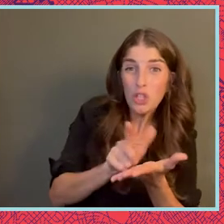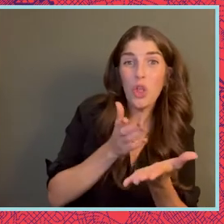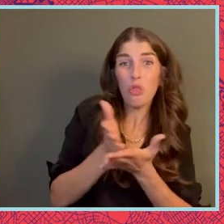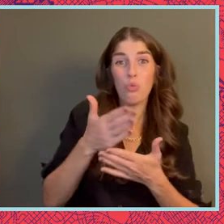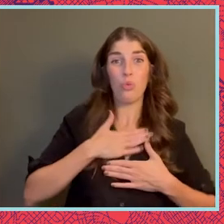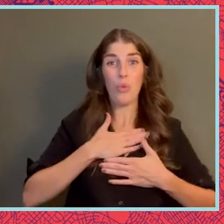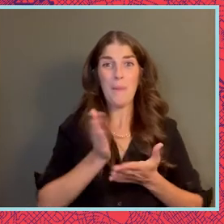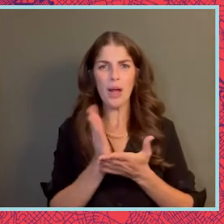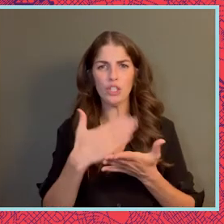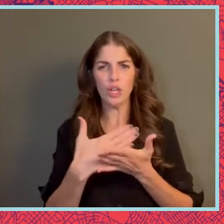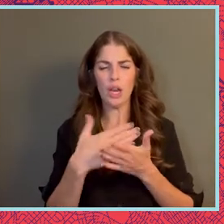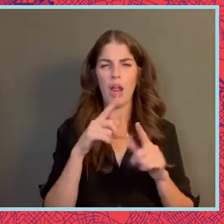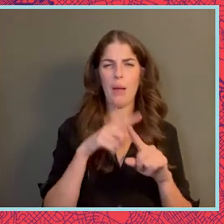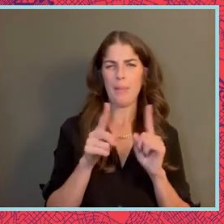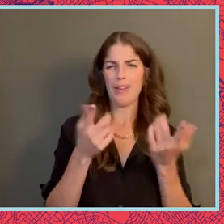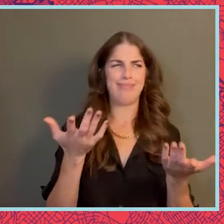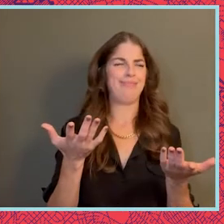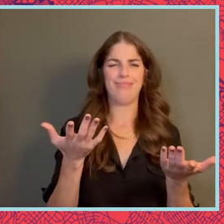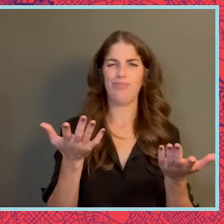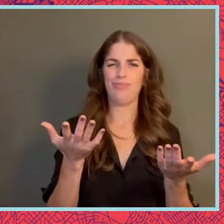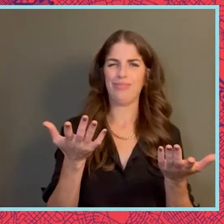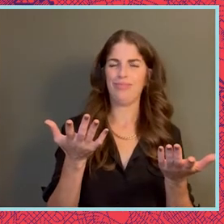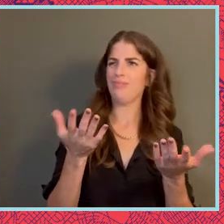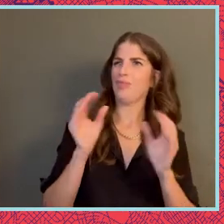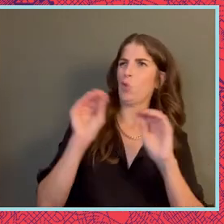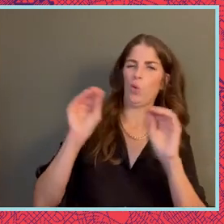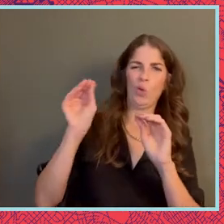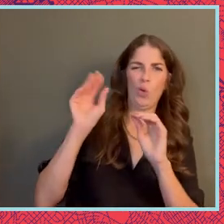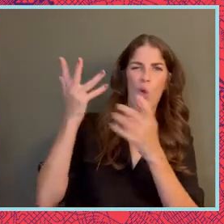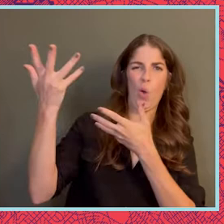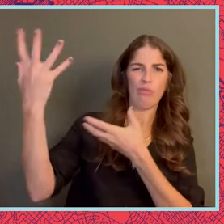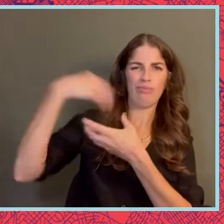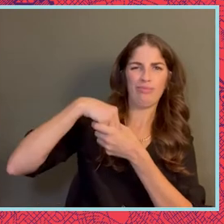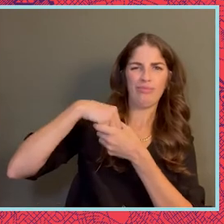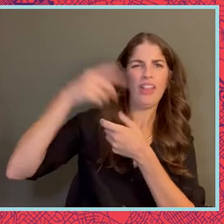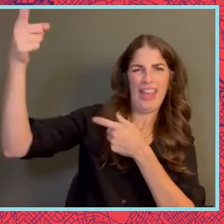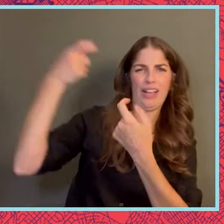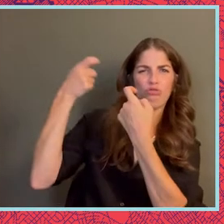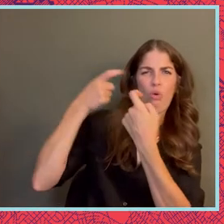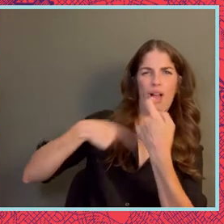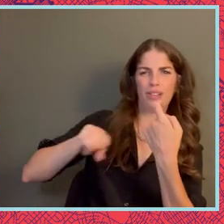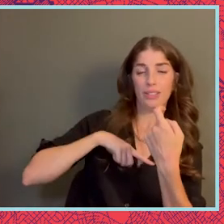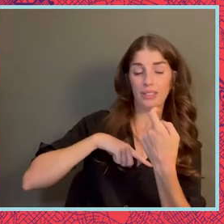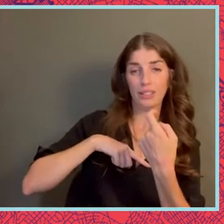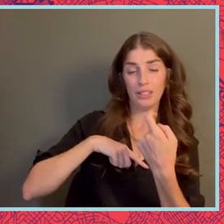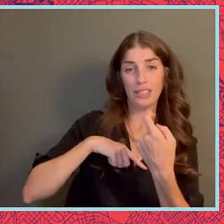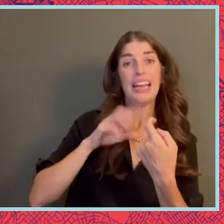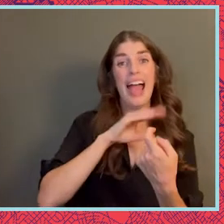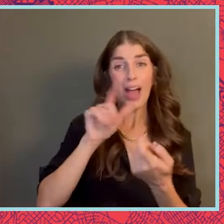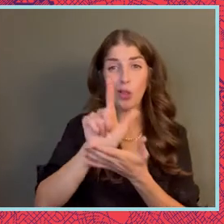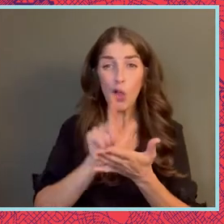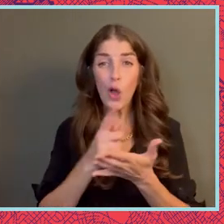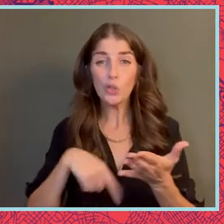local budget. But we have to have a check and balance on those local laws that we're advocating for from someone else. And in fact, we have to